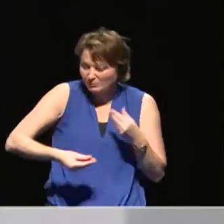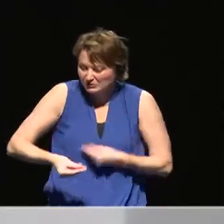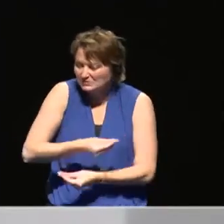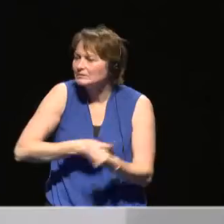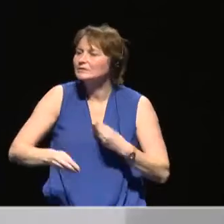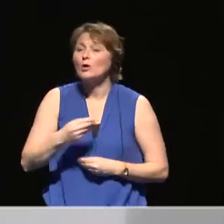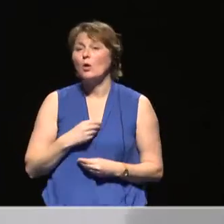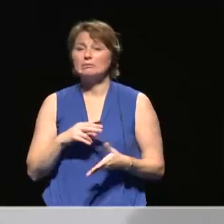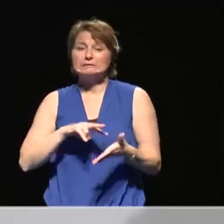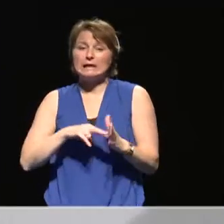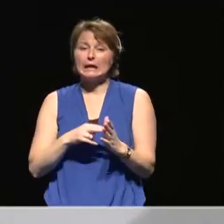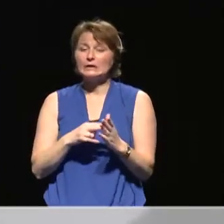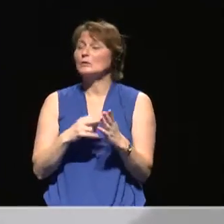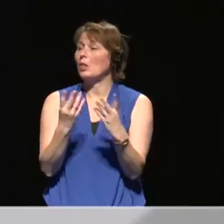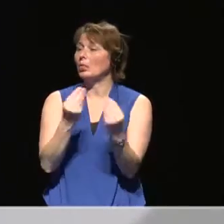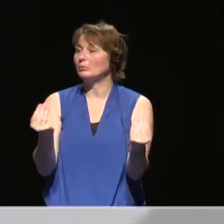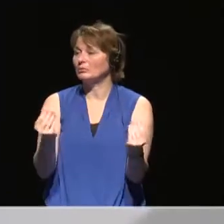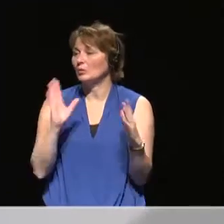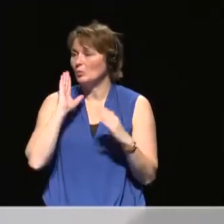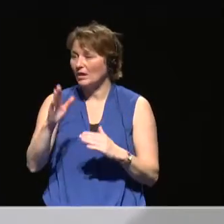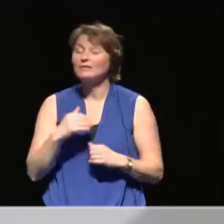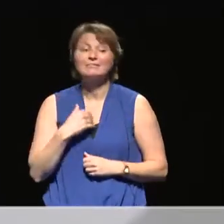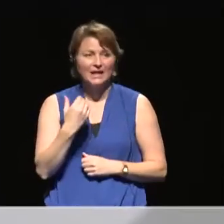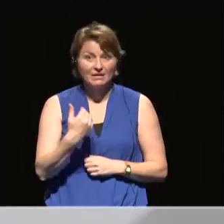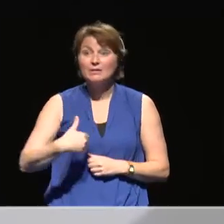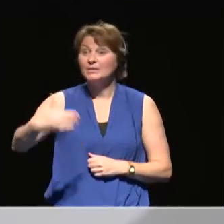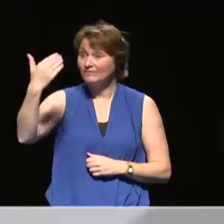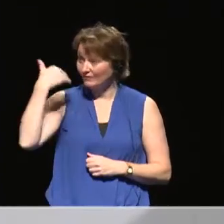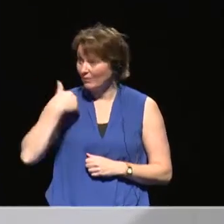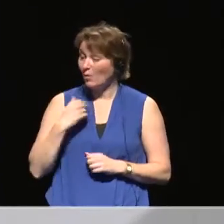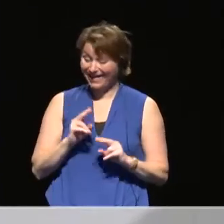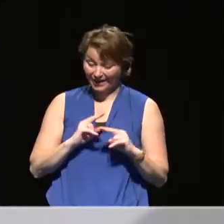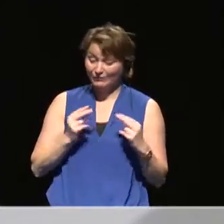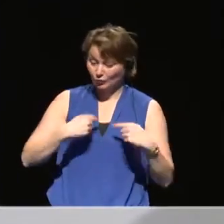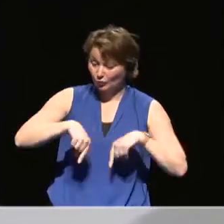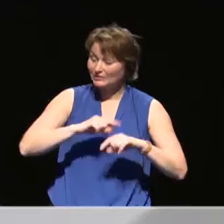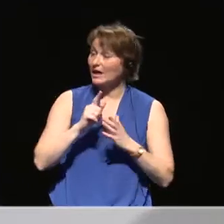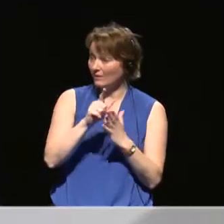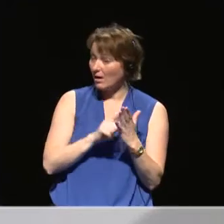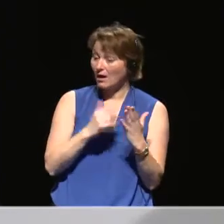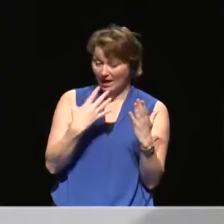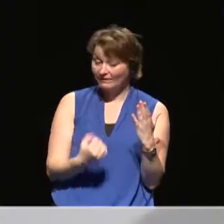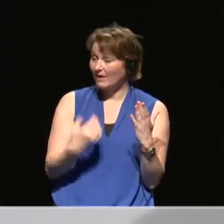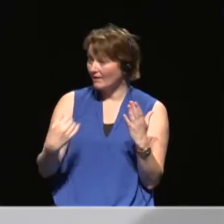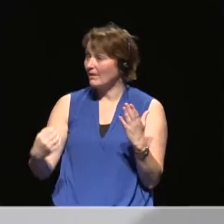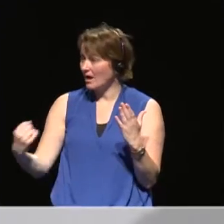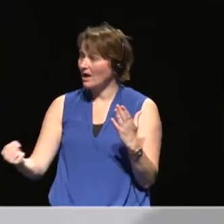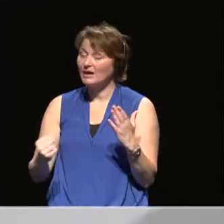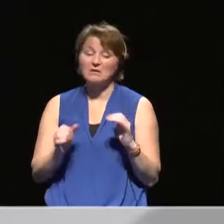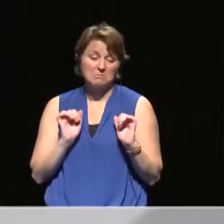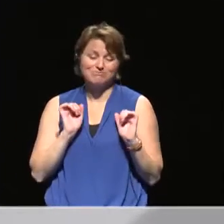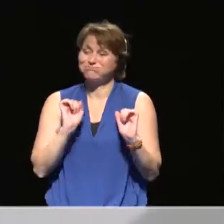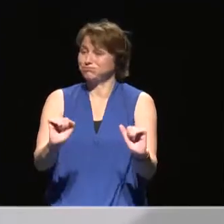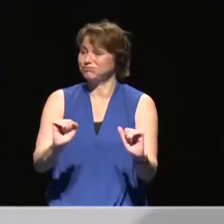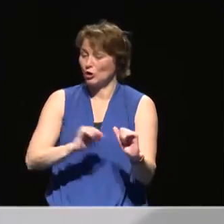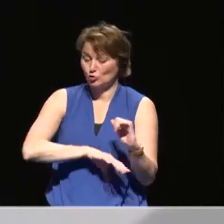technical fixes in a country. Anti-corruption agencies, units exist in my country. We have laws, we have anti-corruption laws in my country, but this